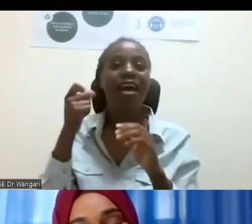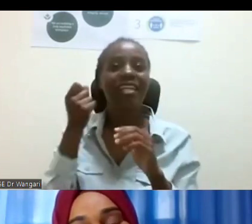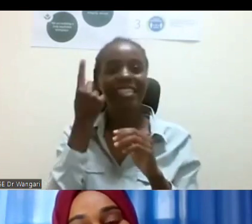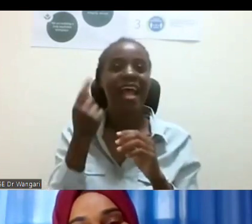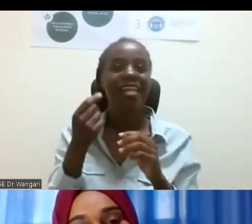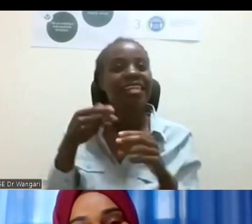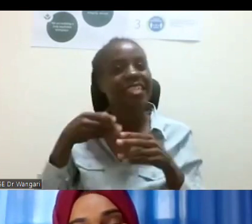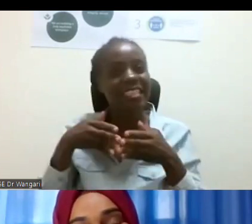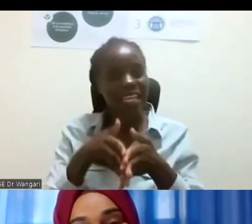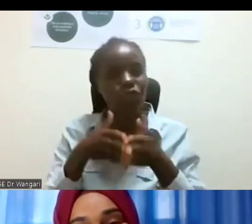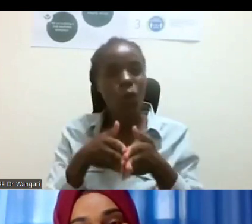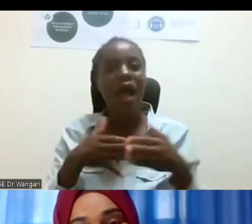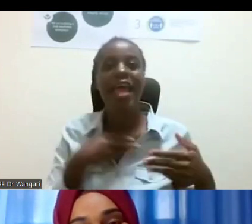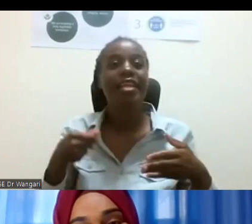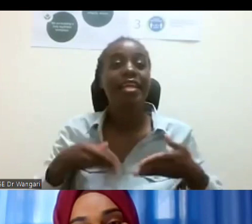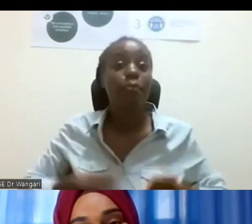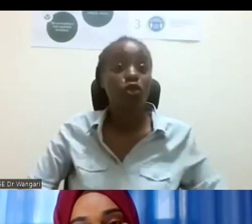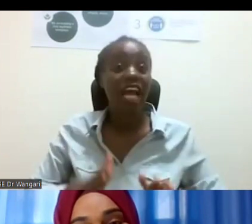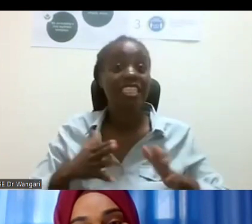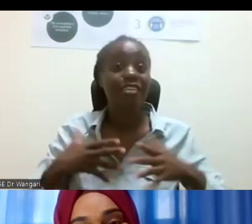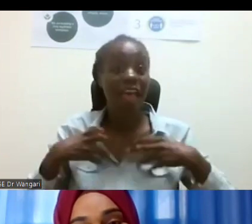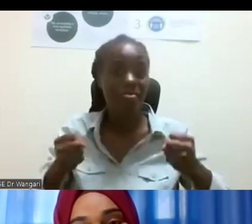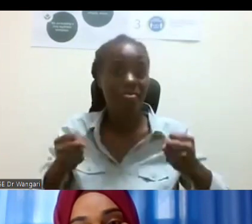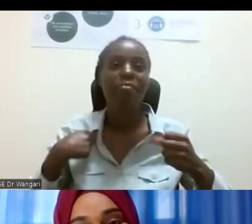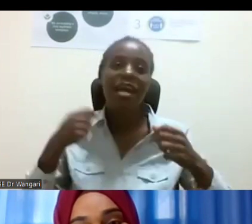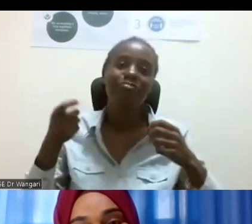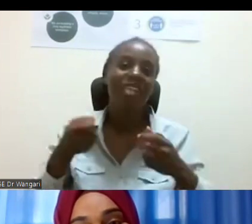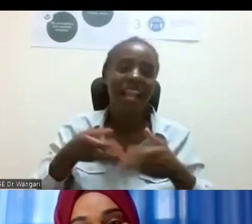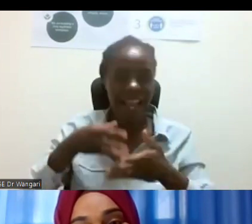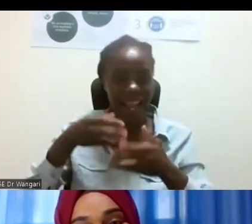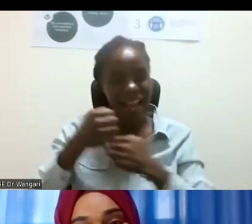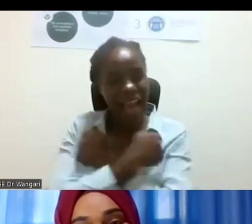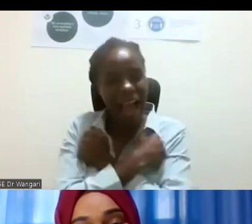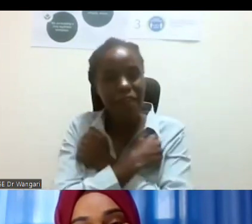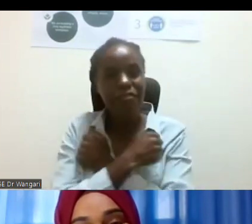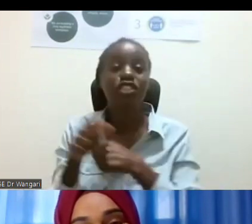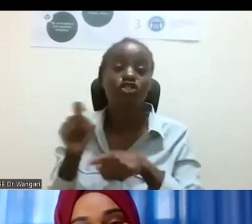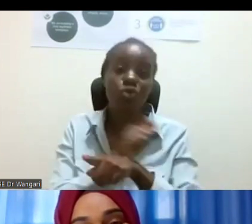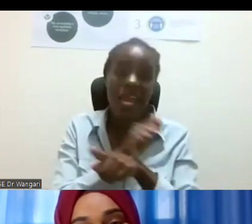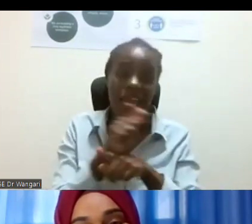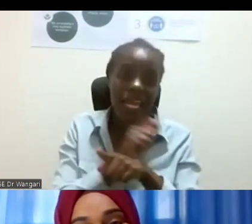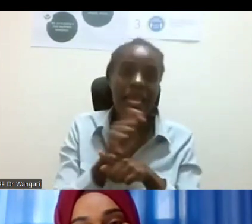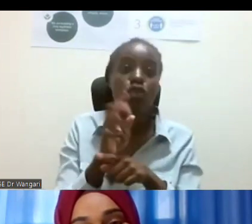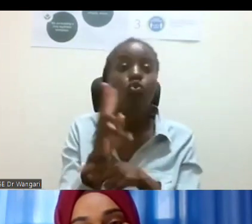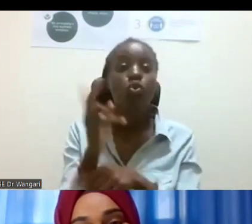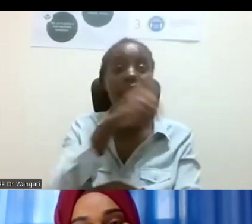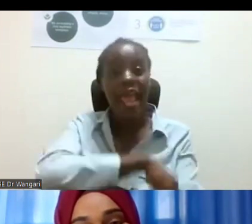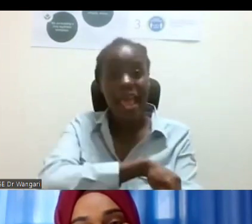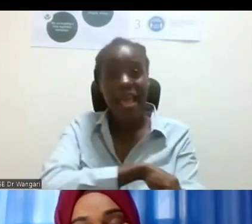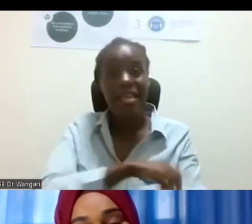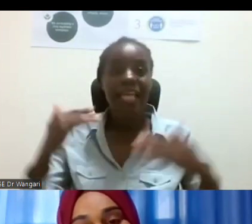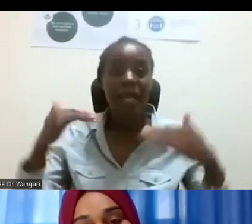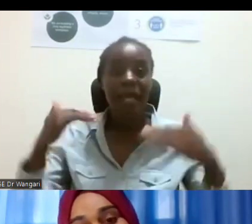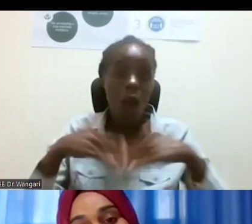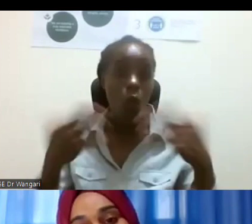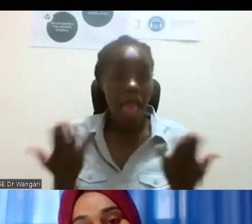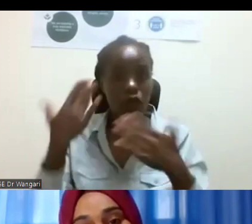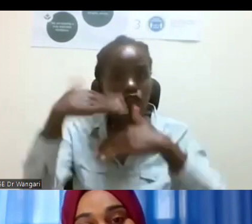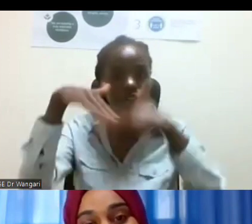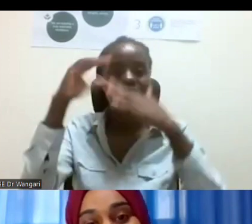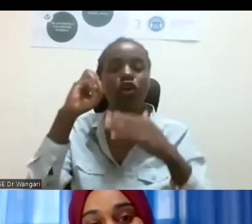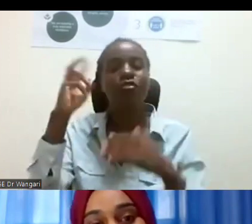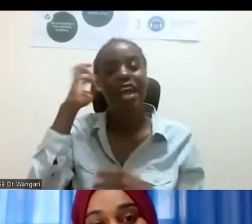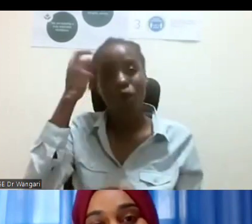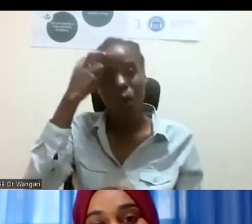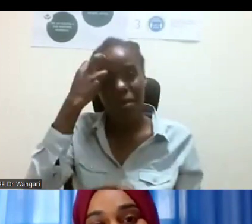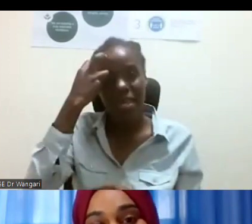sexual and reproductive health. And she was right. I actually loved the training by ACAF. It was a 2-day seminar held at the